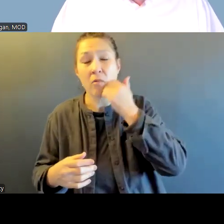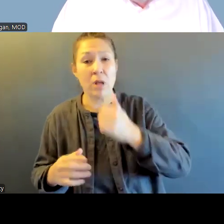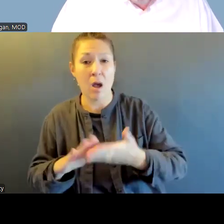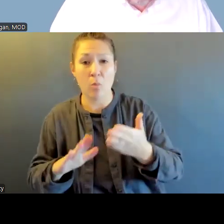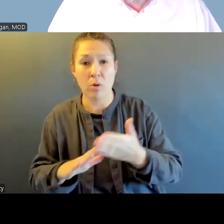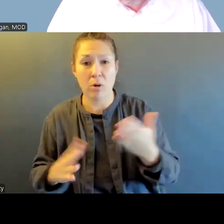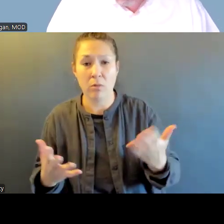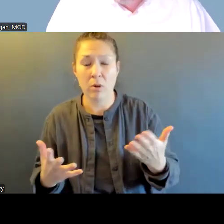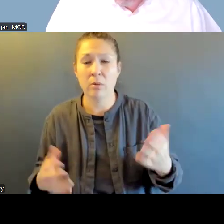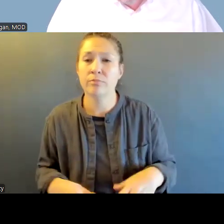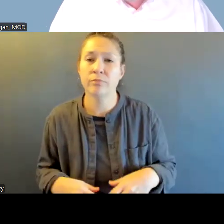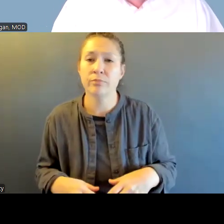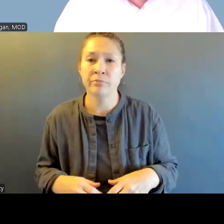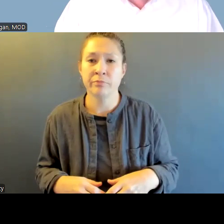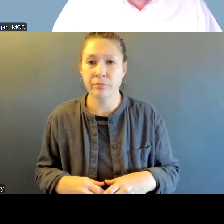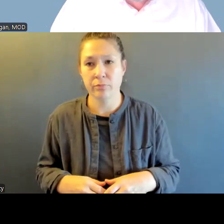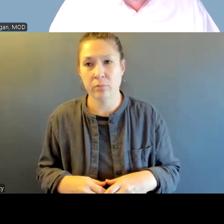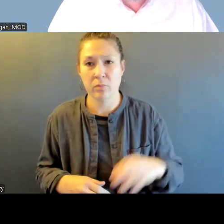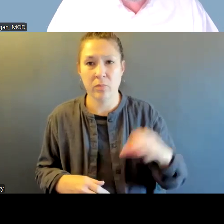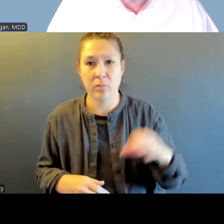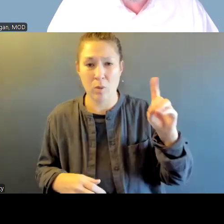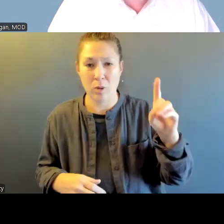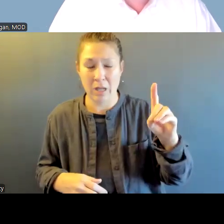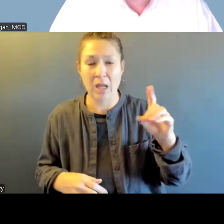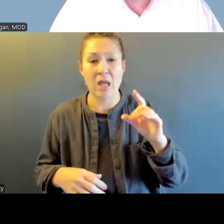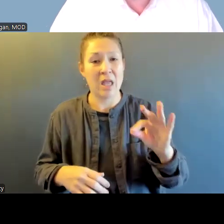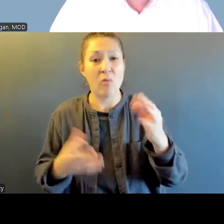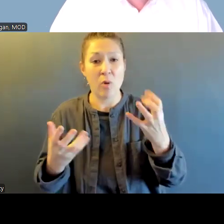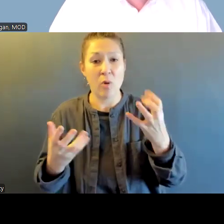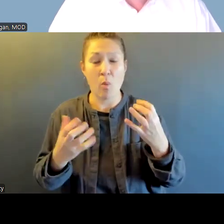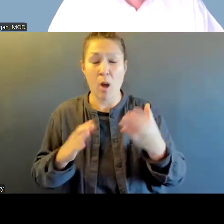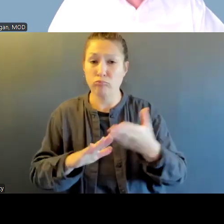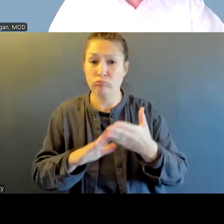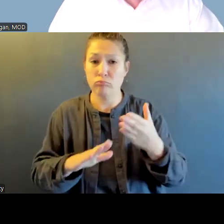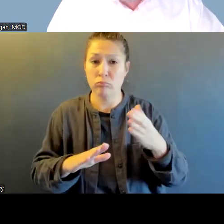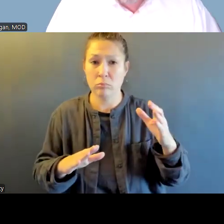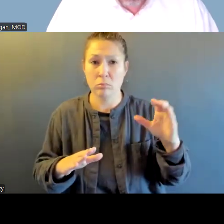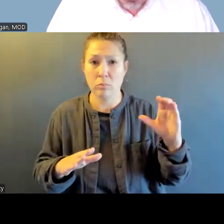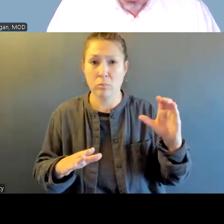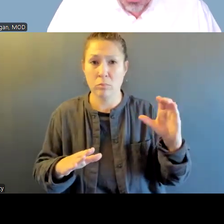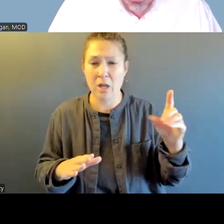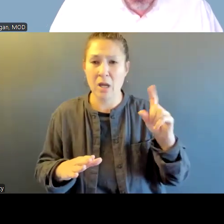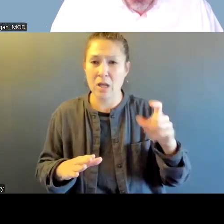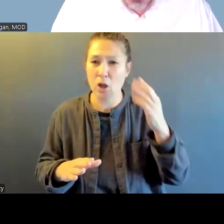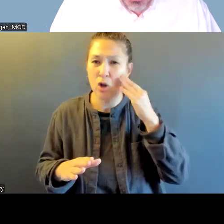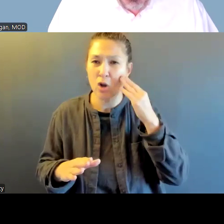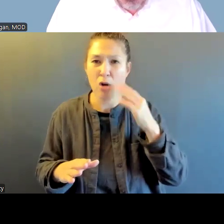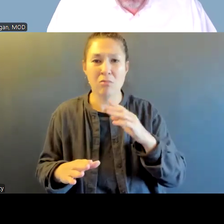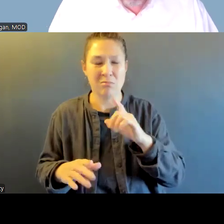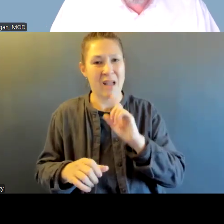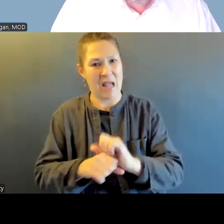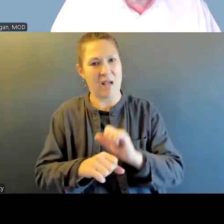for new COD members and essential for maintaining effective commissions is understanding what commissions actually do. These